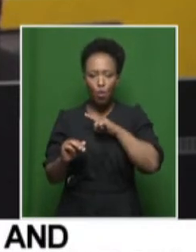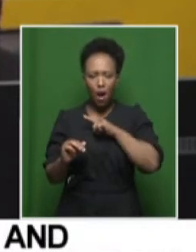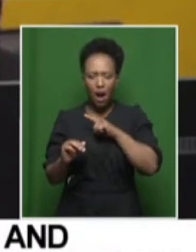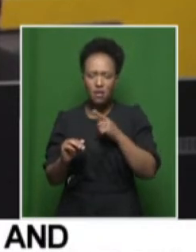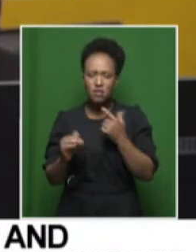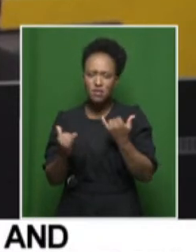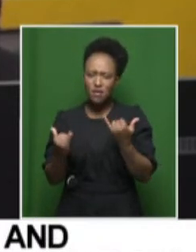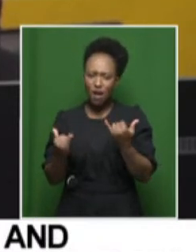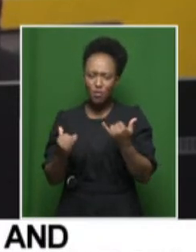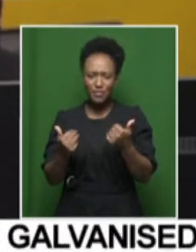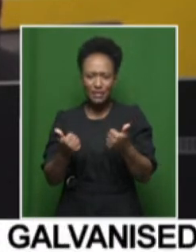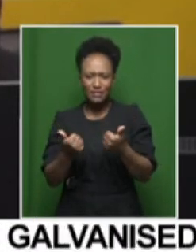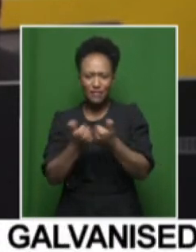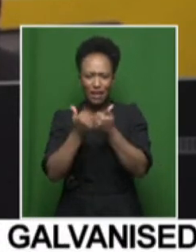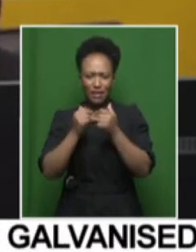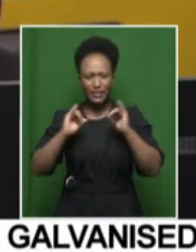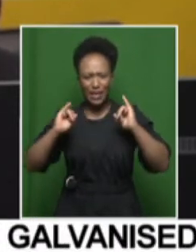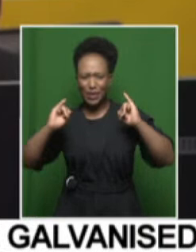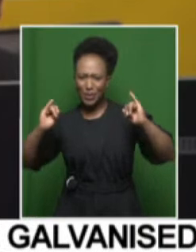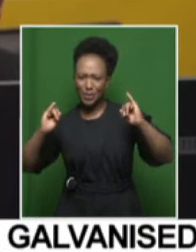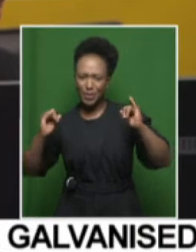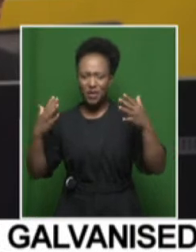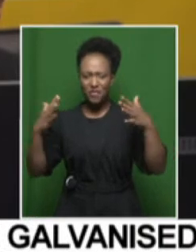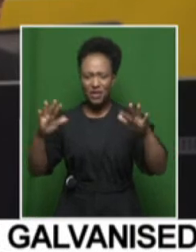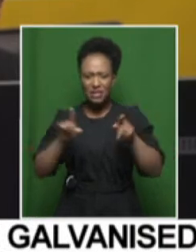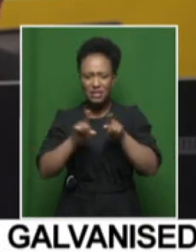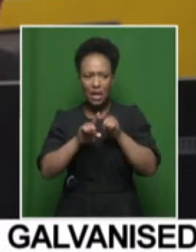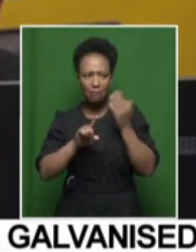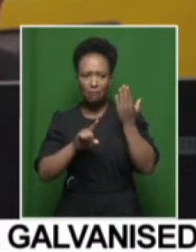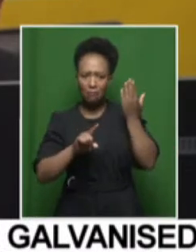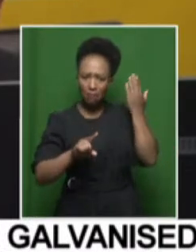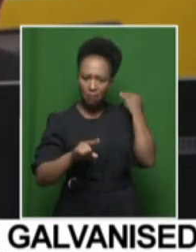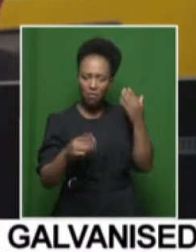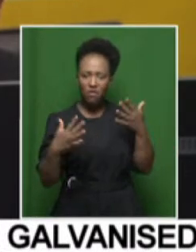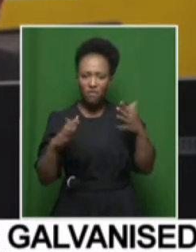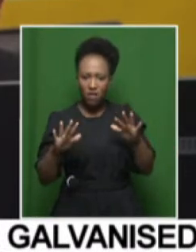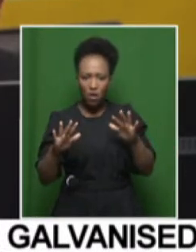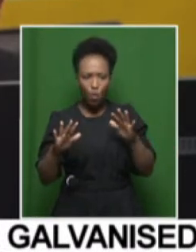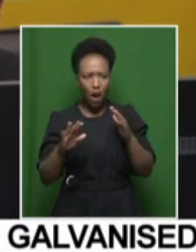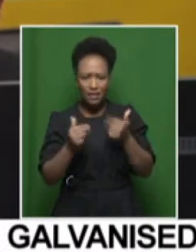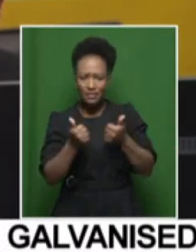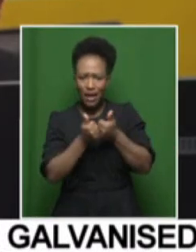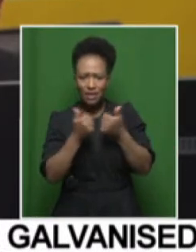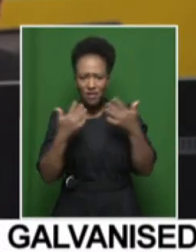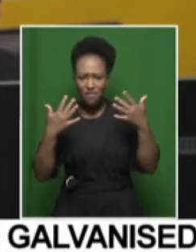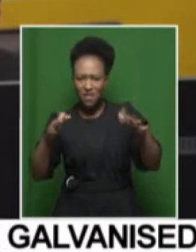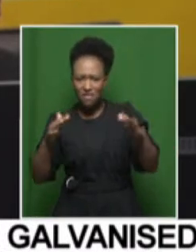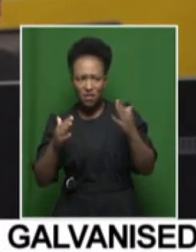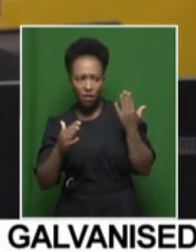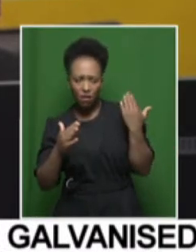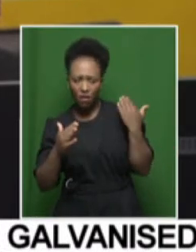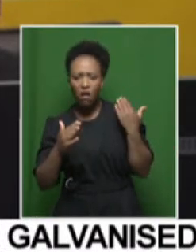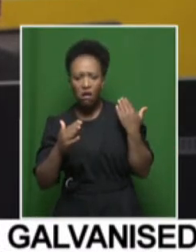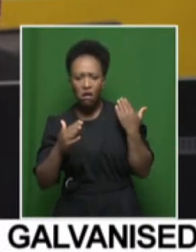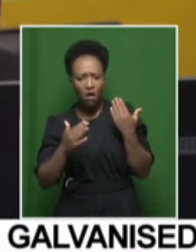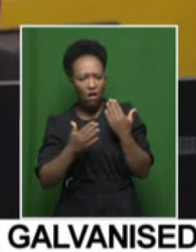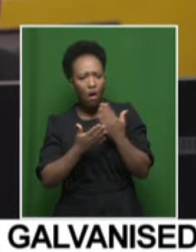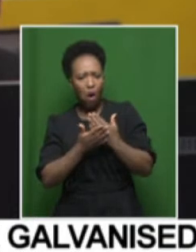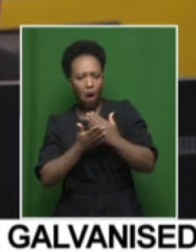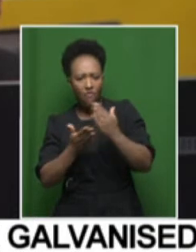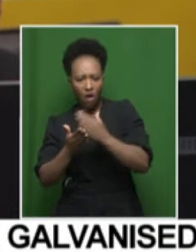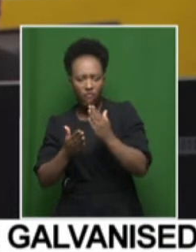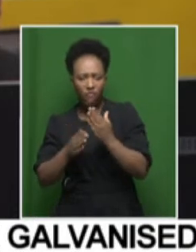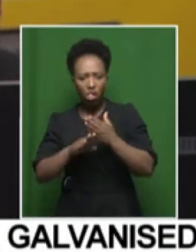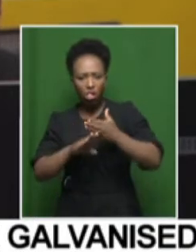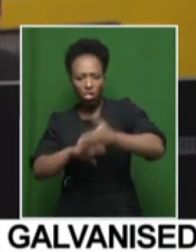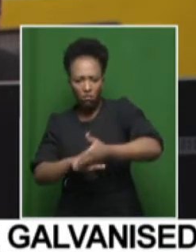daunting challenges like we have done in the past, we will overcome. To do so, we